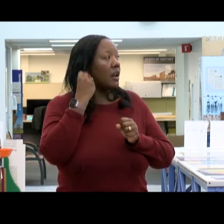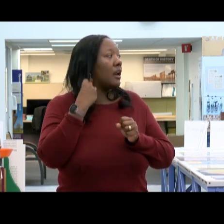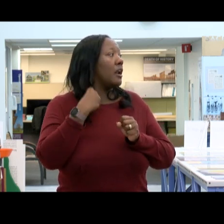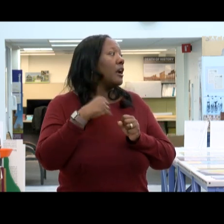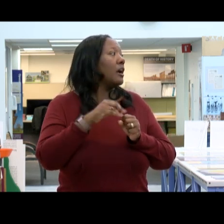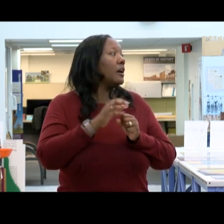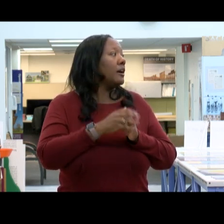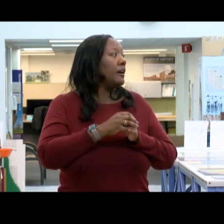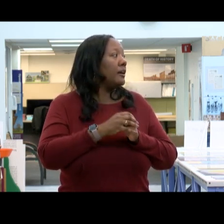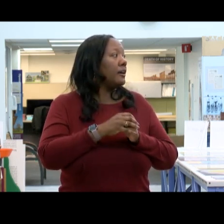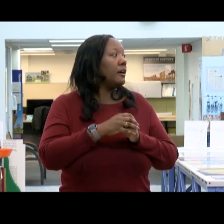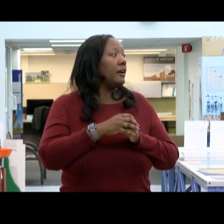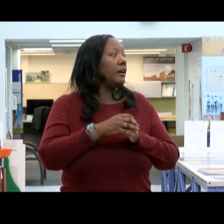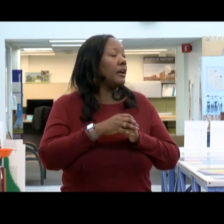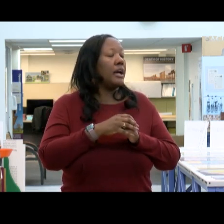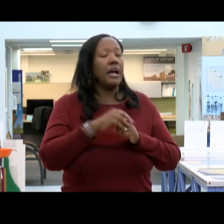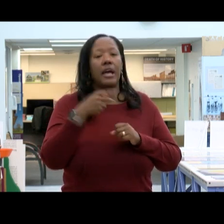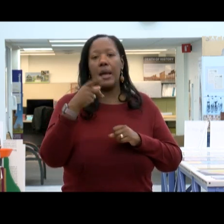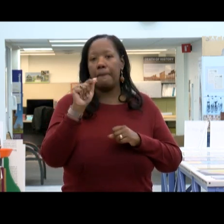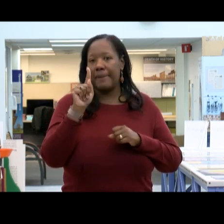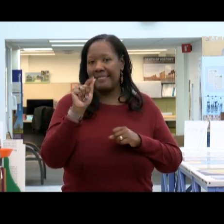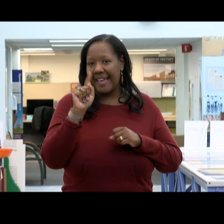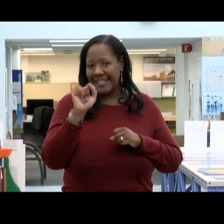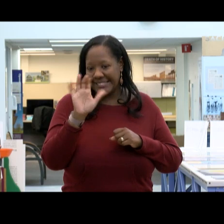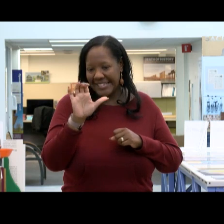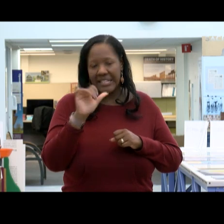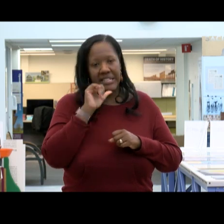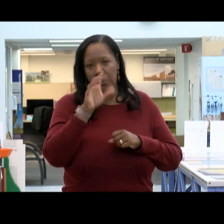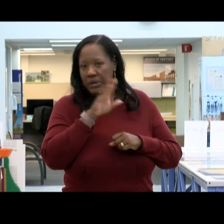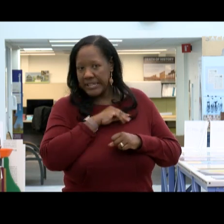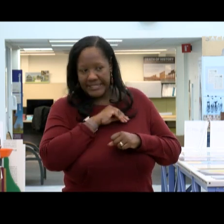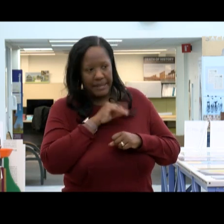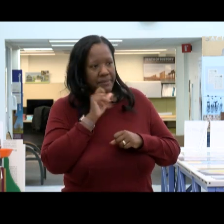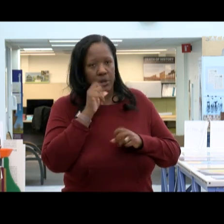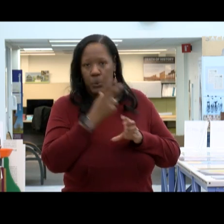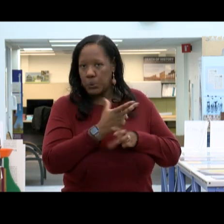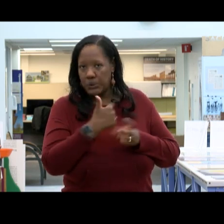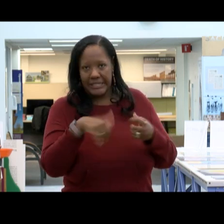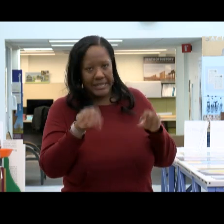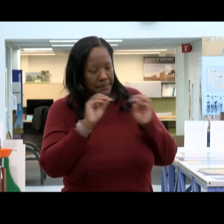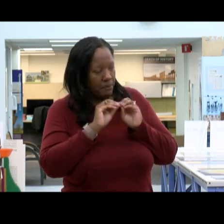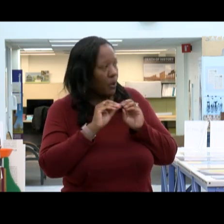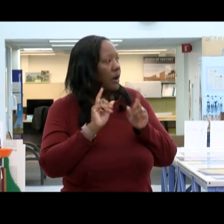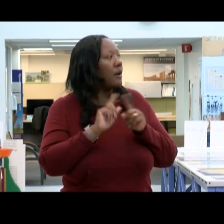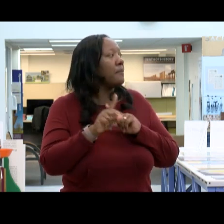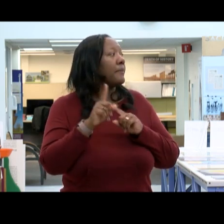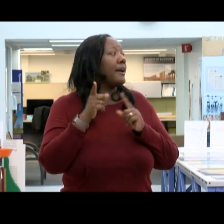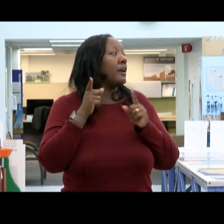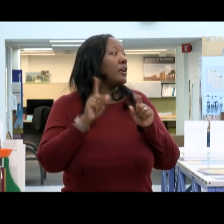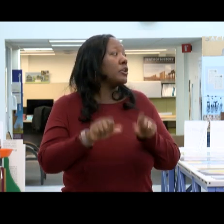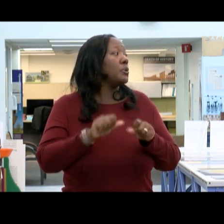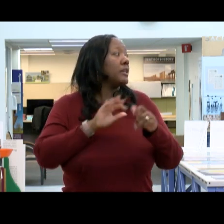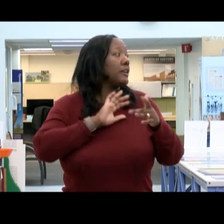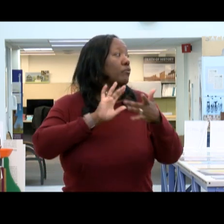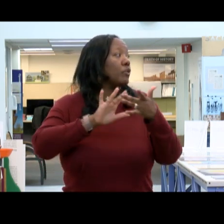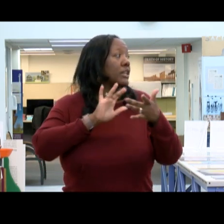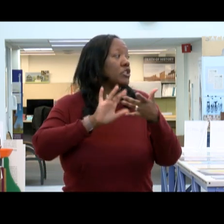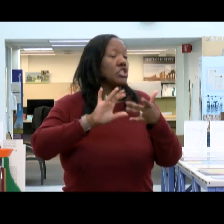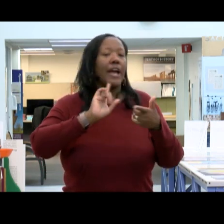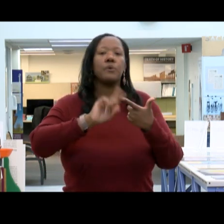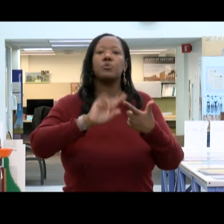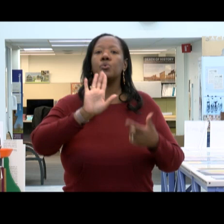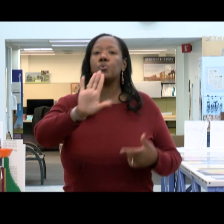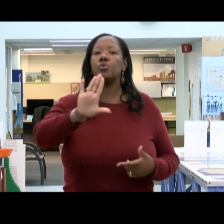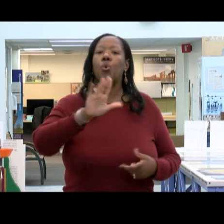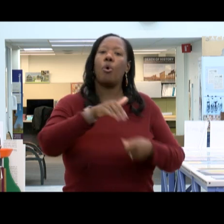refuse broke. Right. And plastics, they didn't take plastics, they weren't working with them anymore. But you can reach out to your plastics